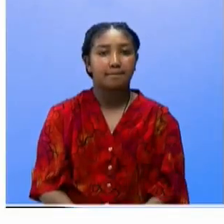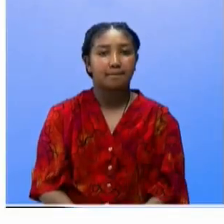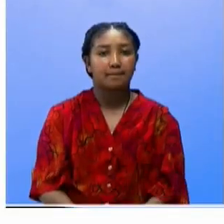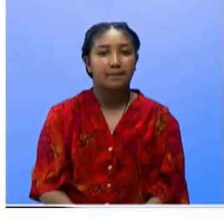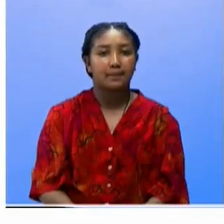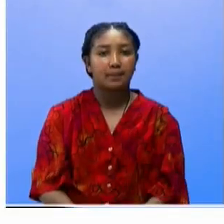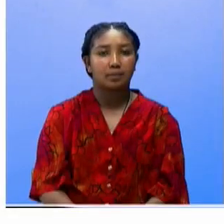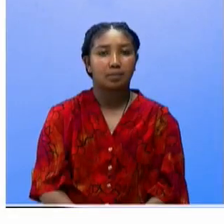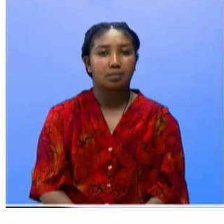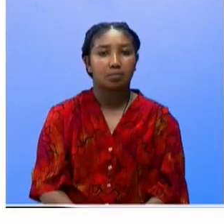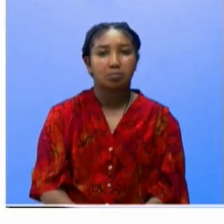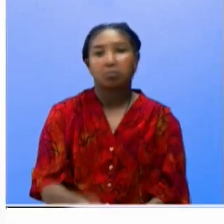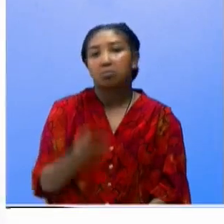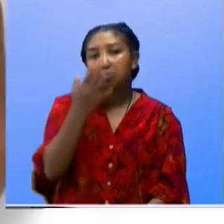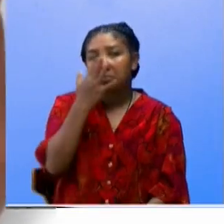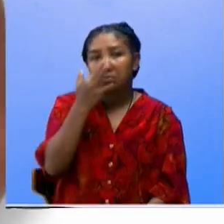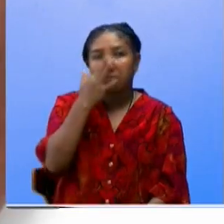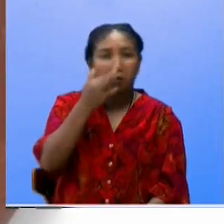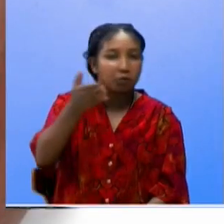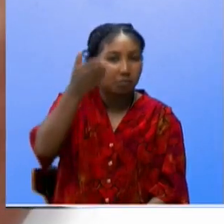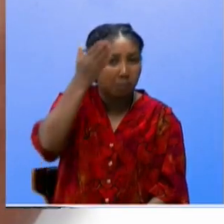is obvious.